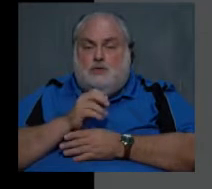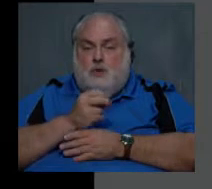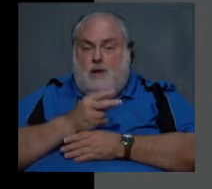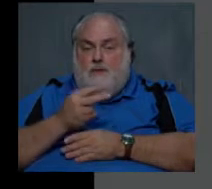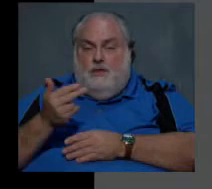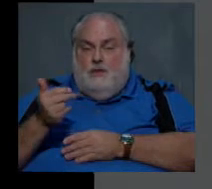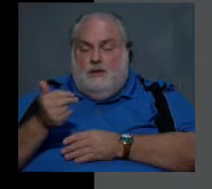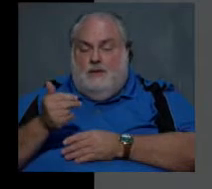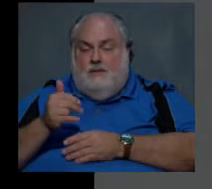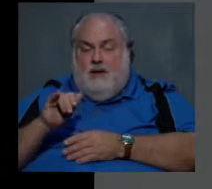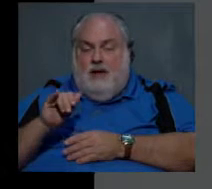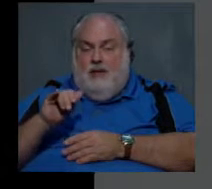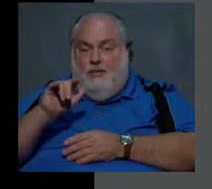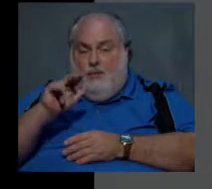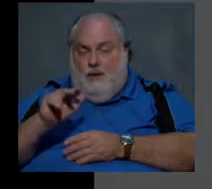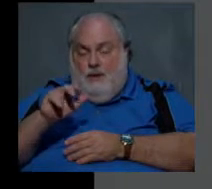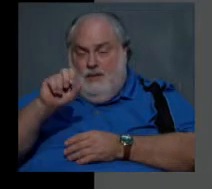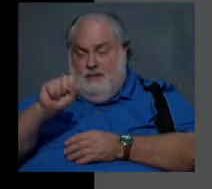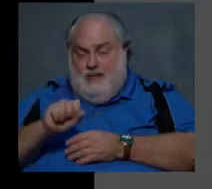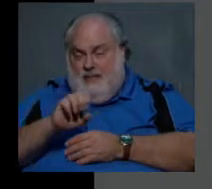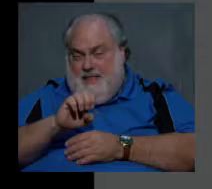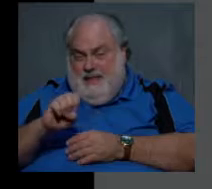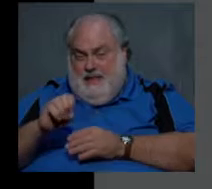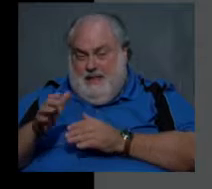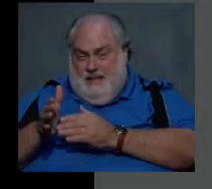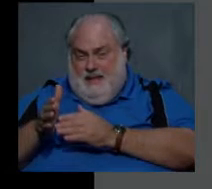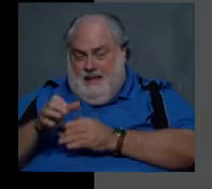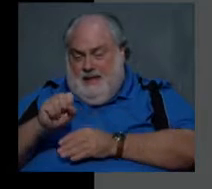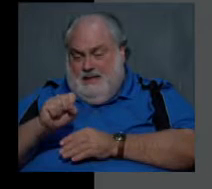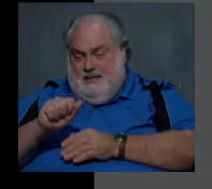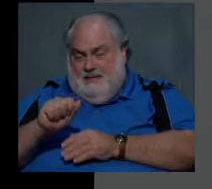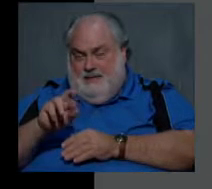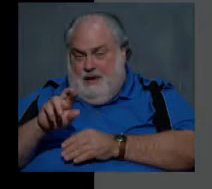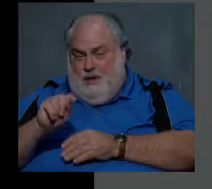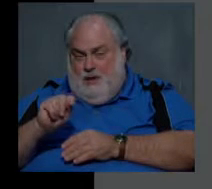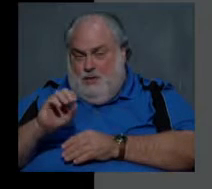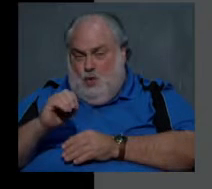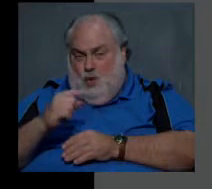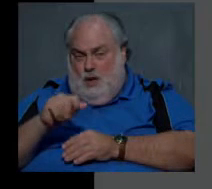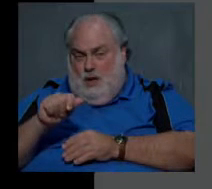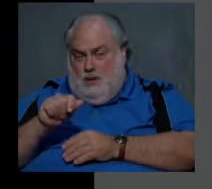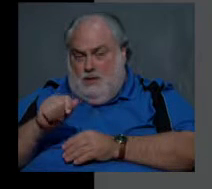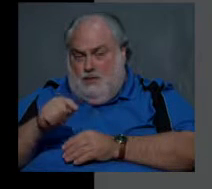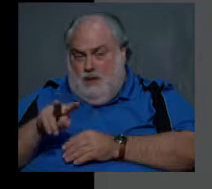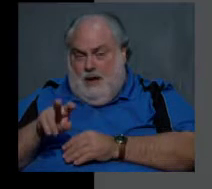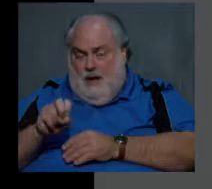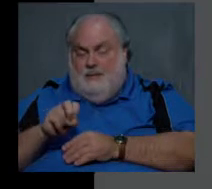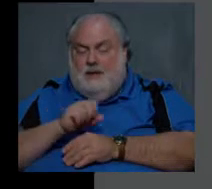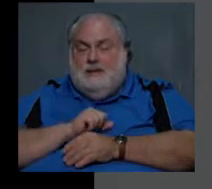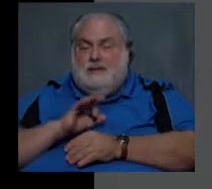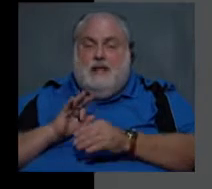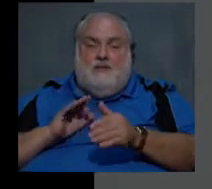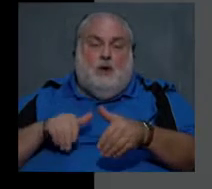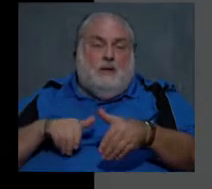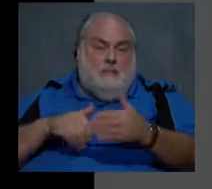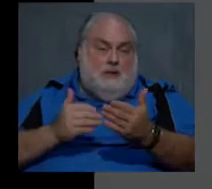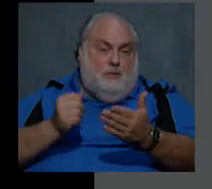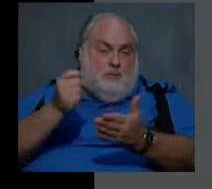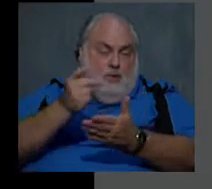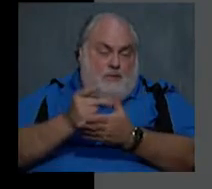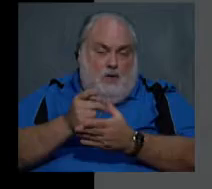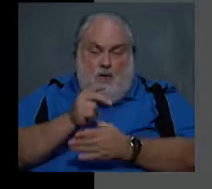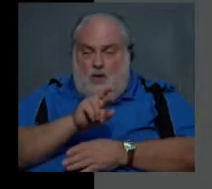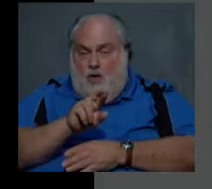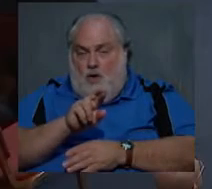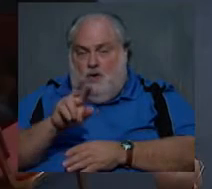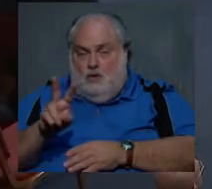Ranch Subdivision, located on the southeast corner of Saratoga Drive and Ranch Boulevard. Staff recommends approval of the requested R2 single